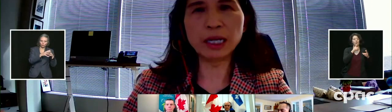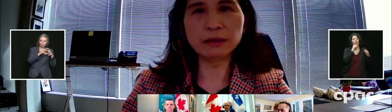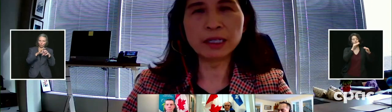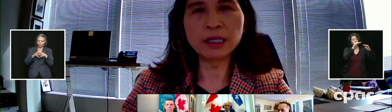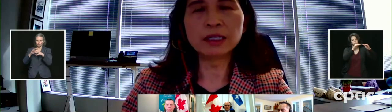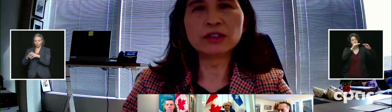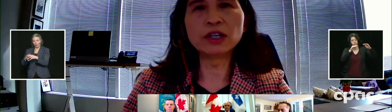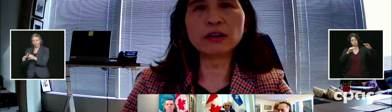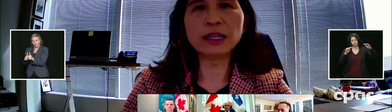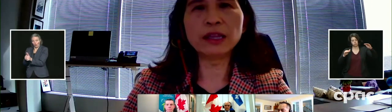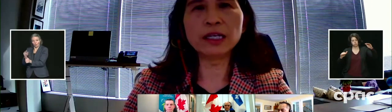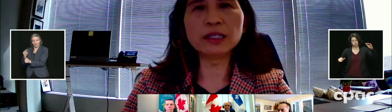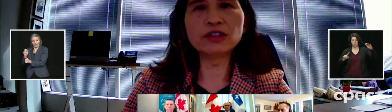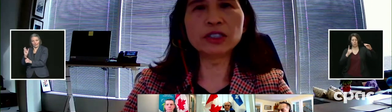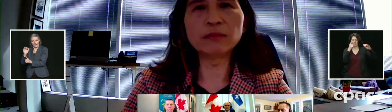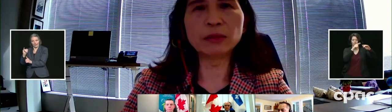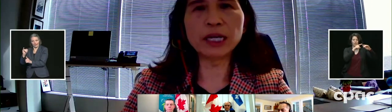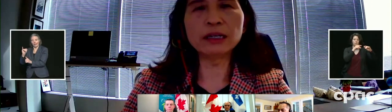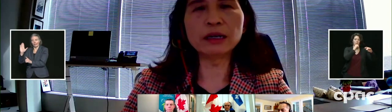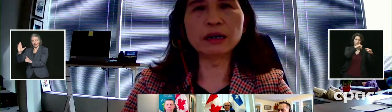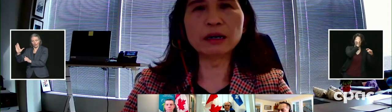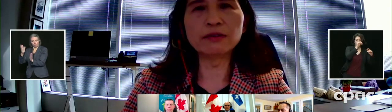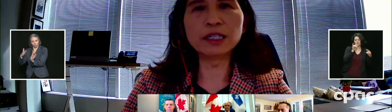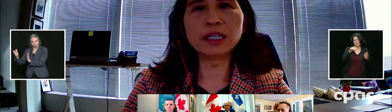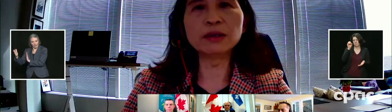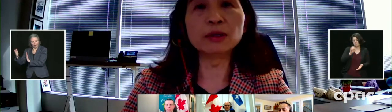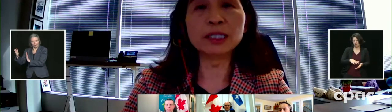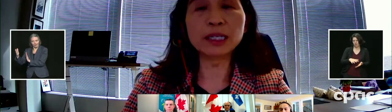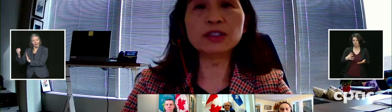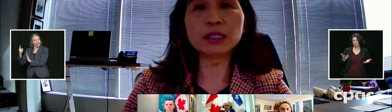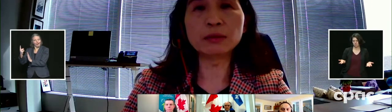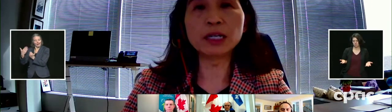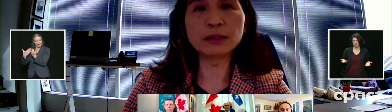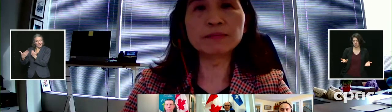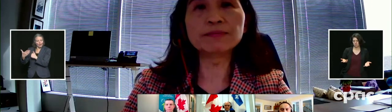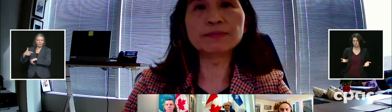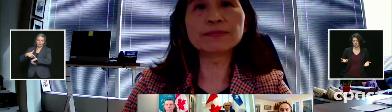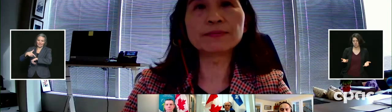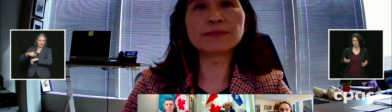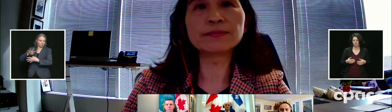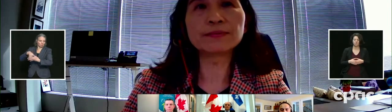plan. So I think it's just a matter of the implementation timeline